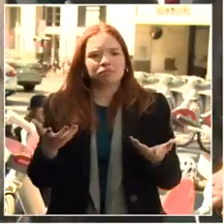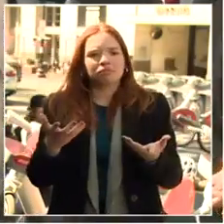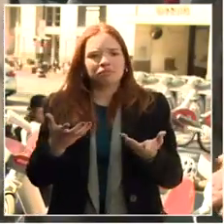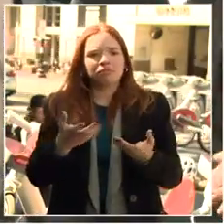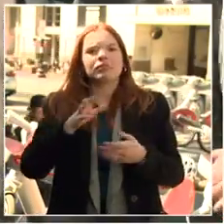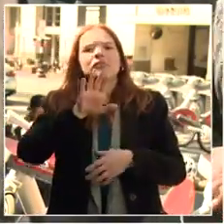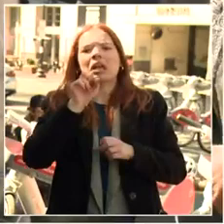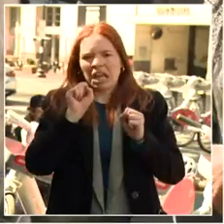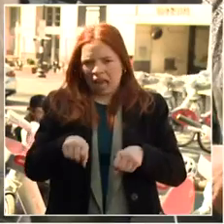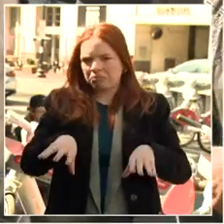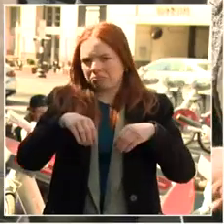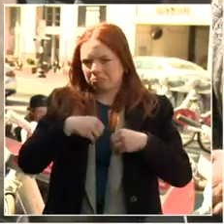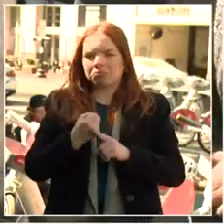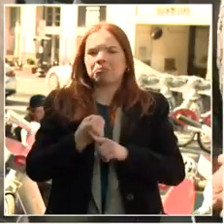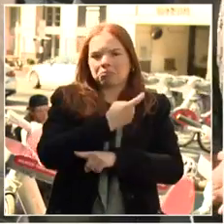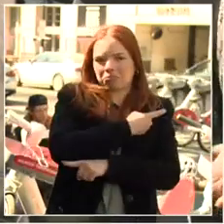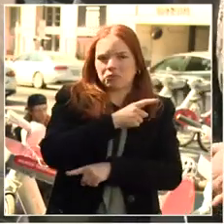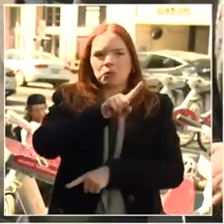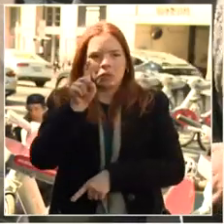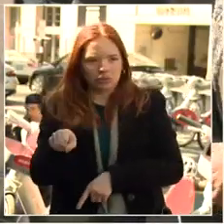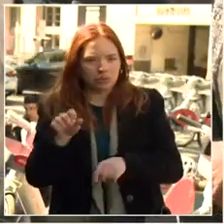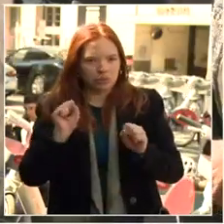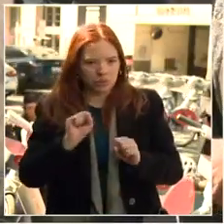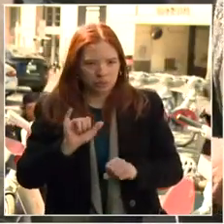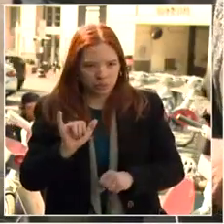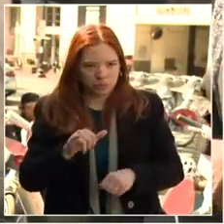questions. Anything on topic? On topic.